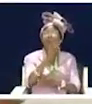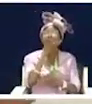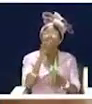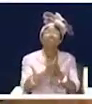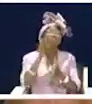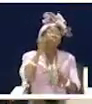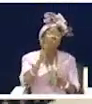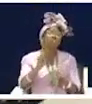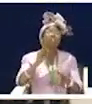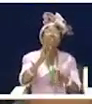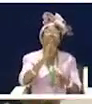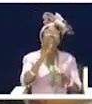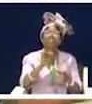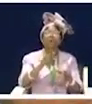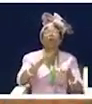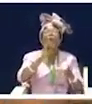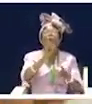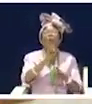she said one day,